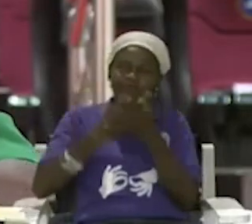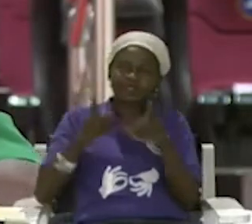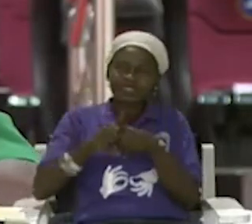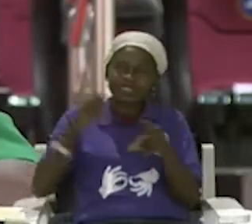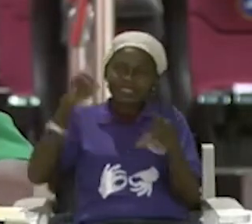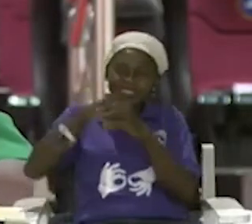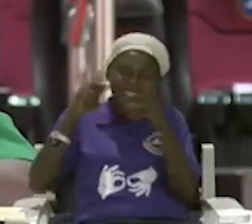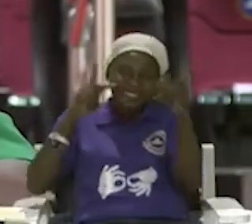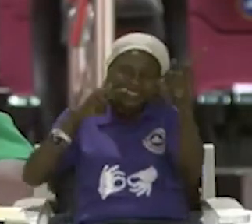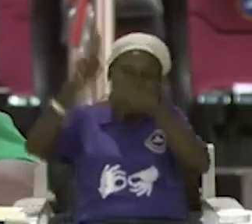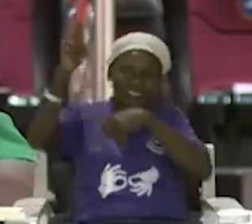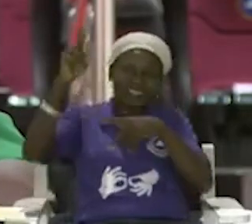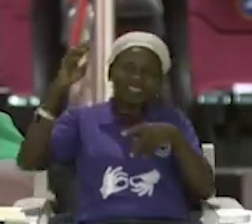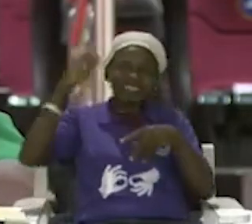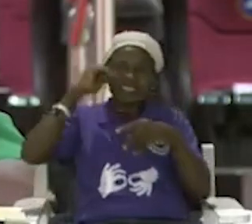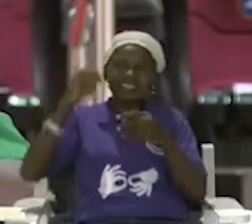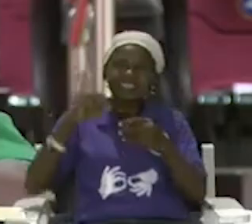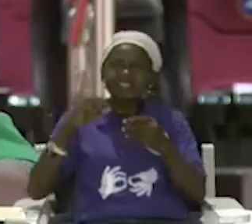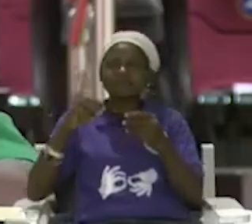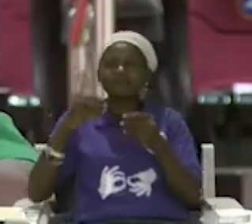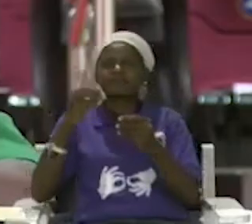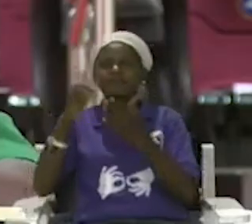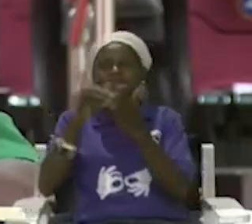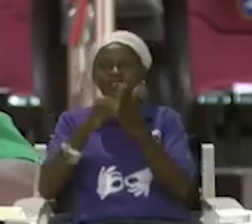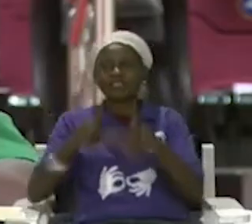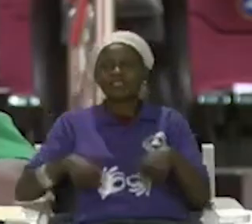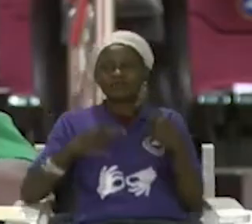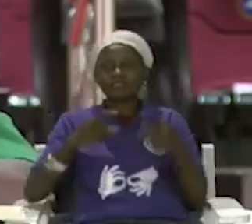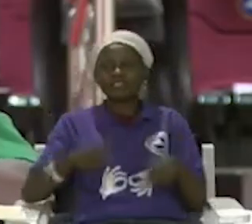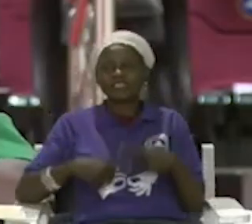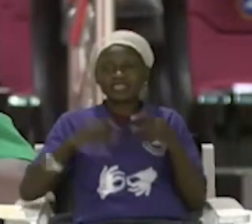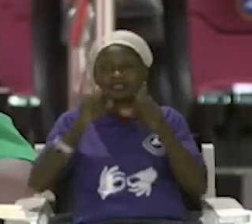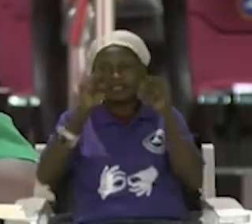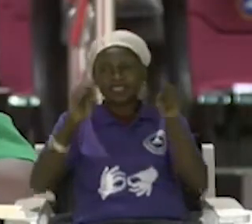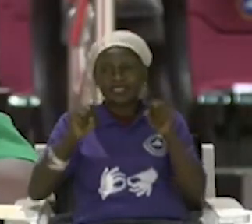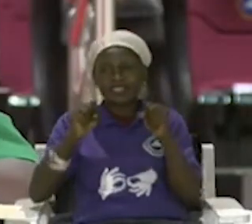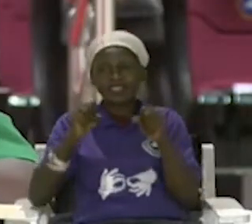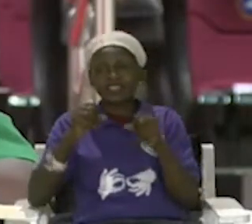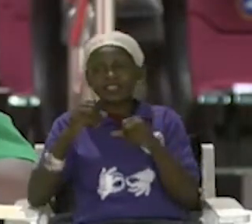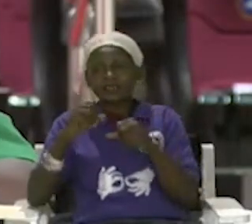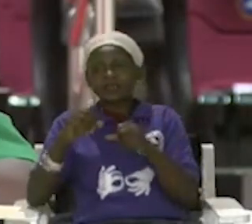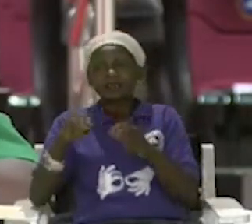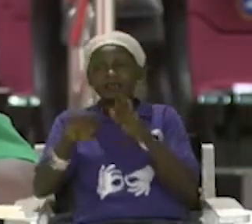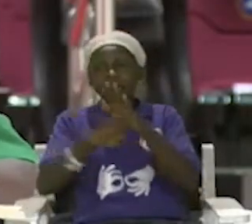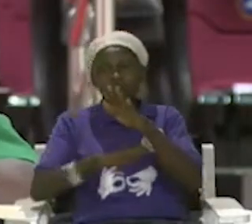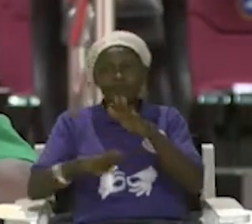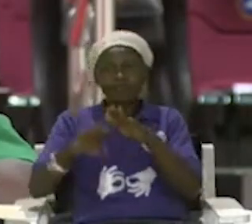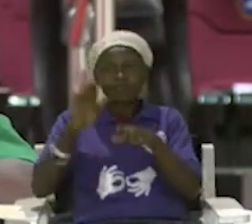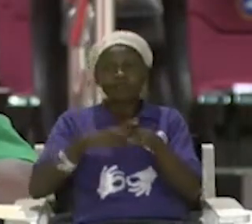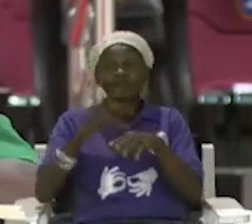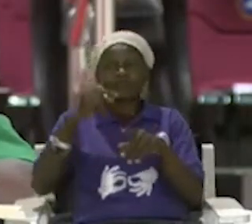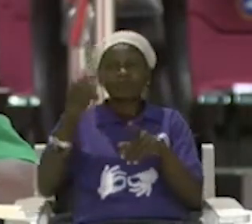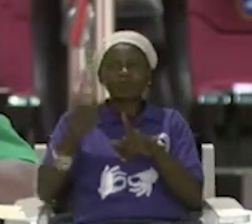He mentioned living a lifetime based on the word of God.